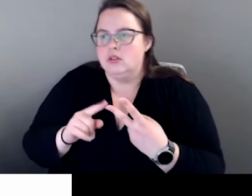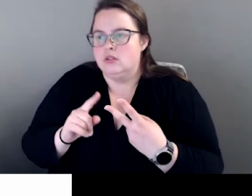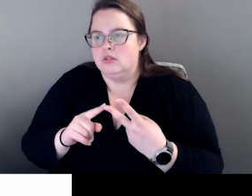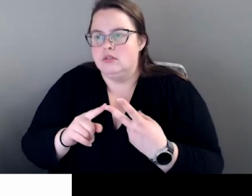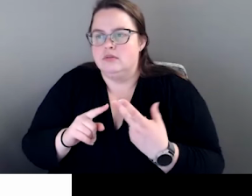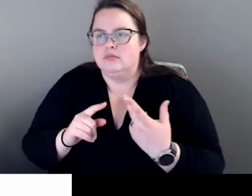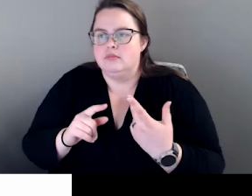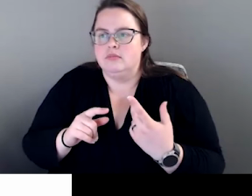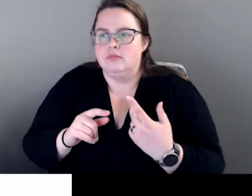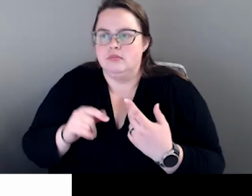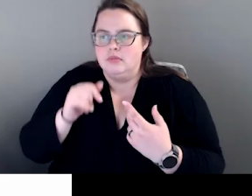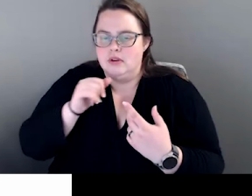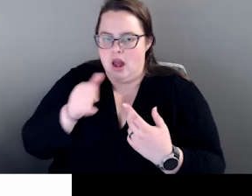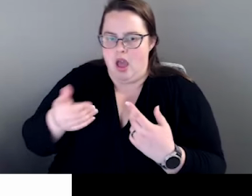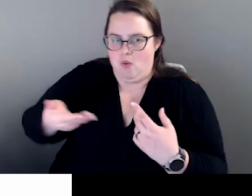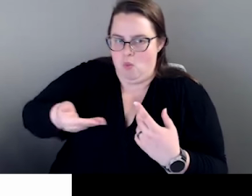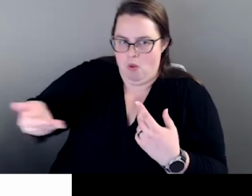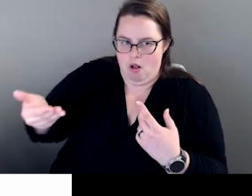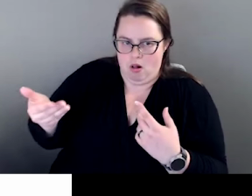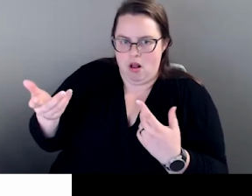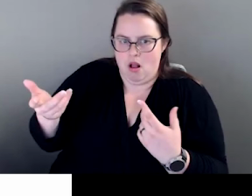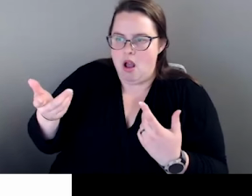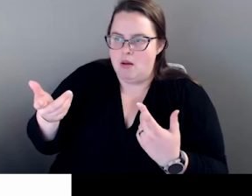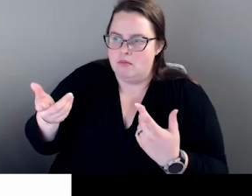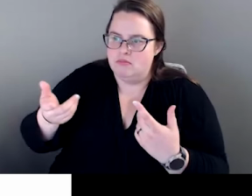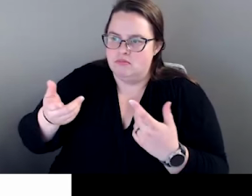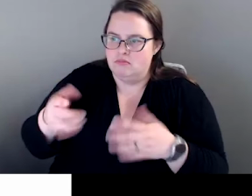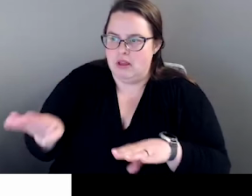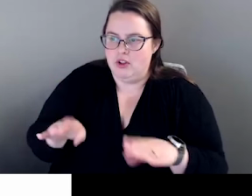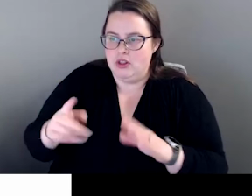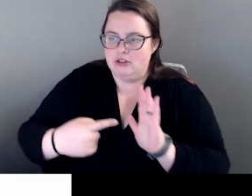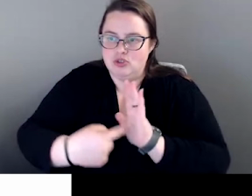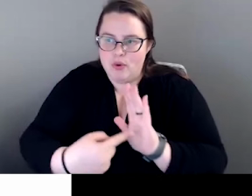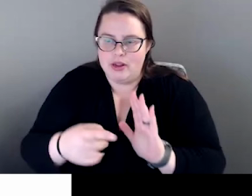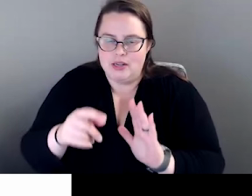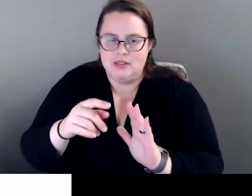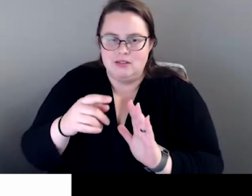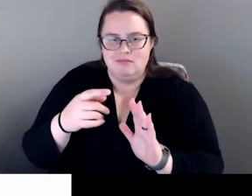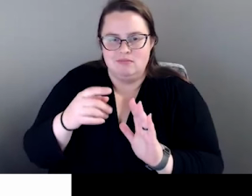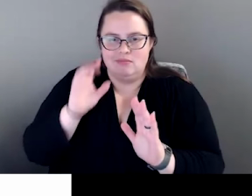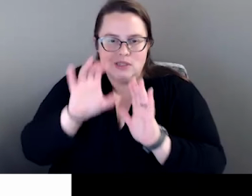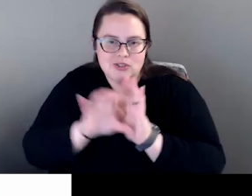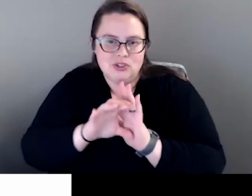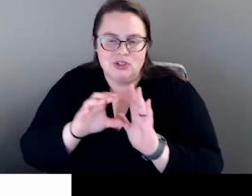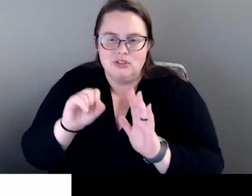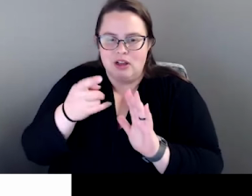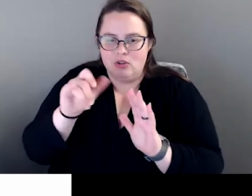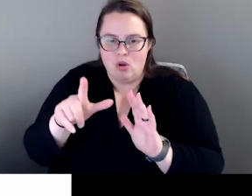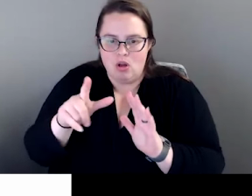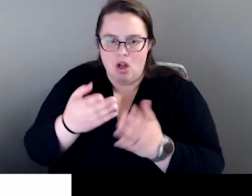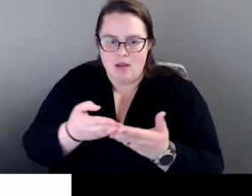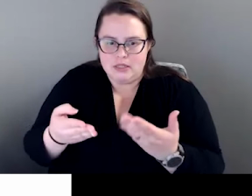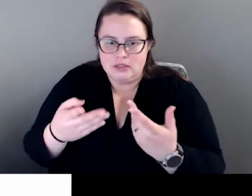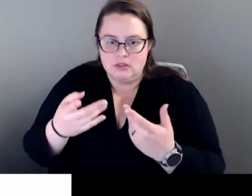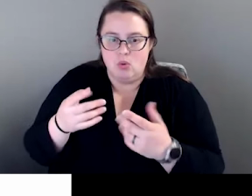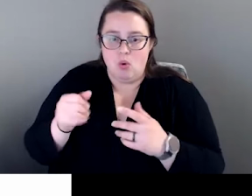conduct such as displaying like sexual objects, like pictures or just like images like on your clothing sometimes as well